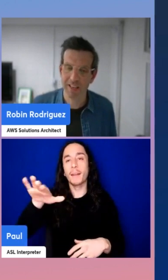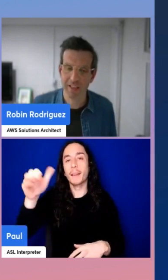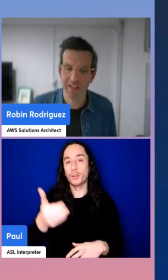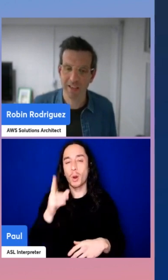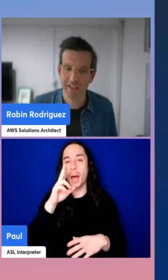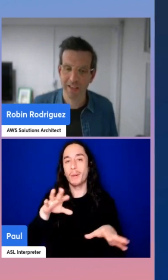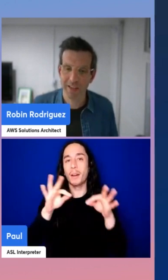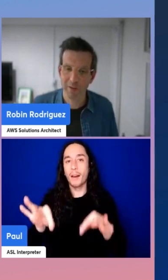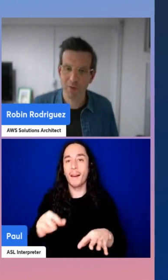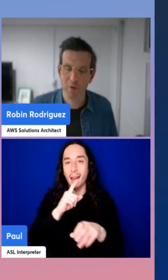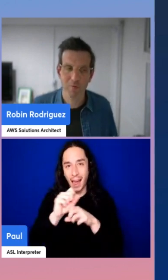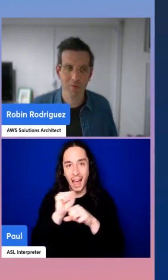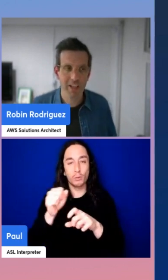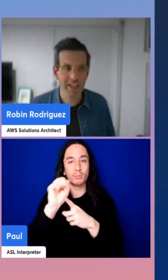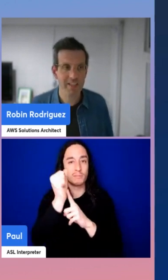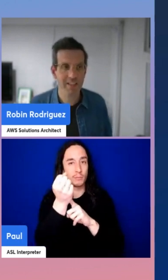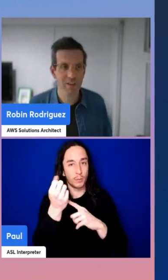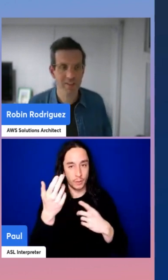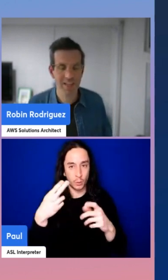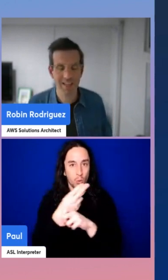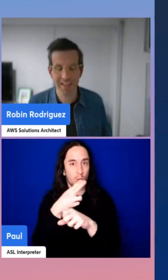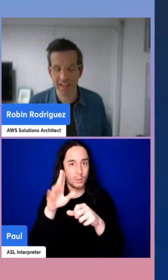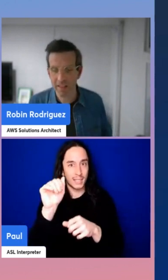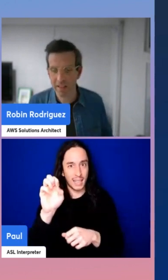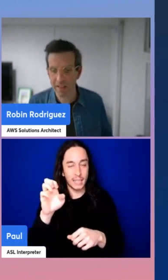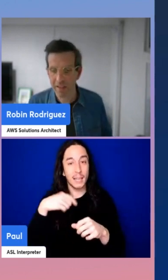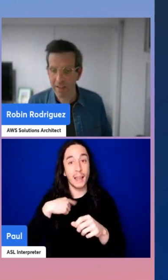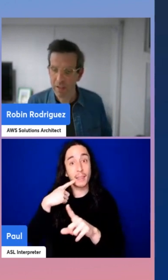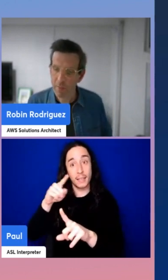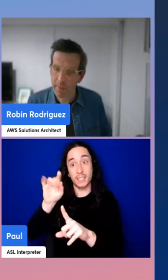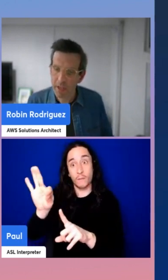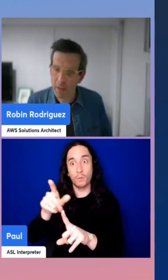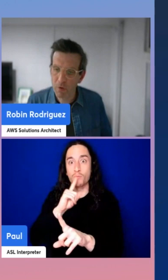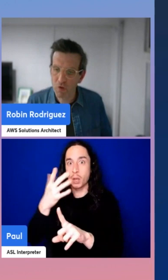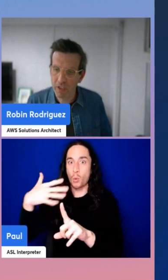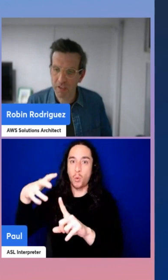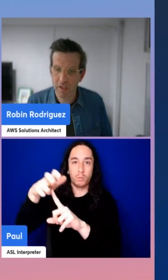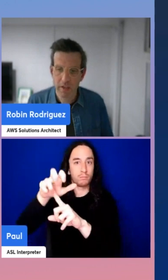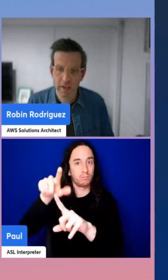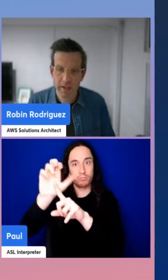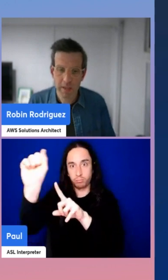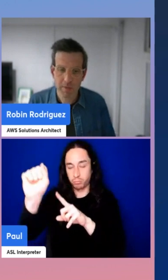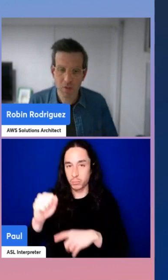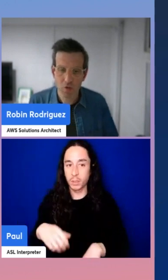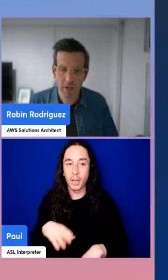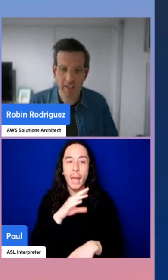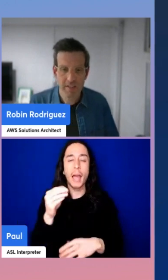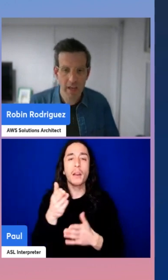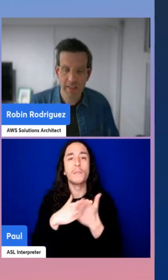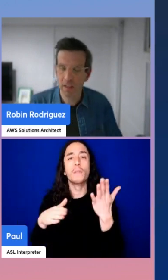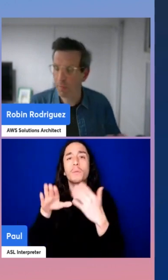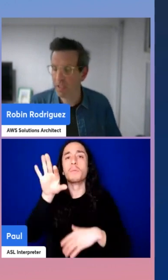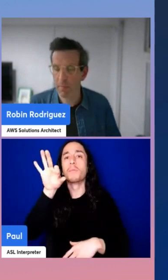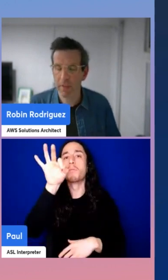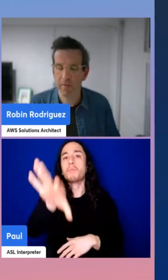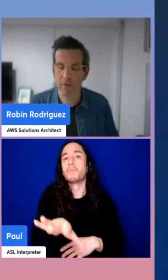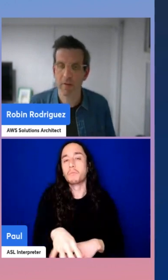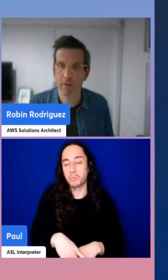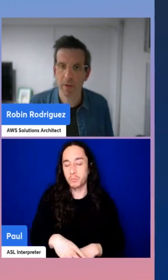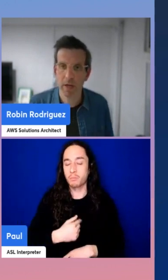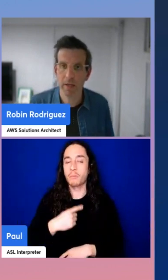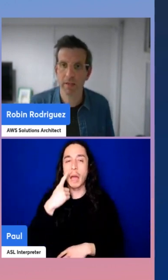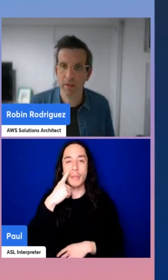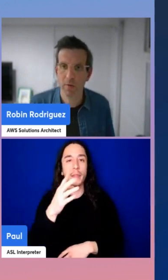cases that I think Terraform really excels at, and then maybe a couple tips and tricks. I think there'll be something